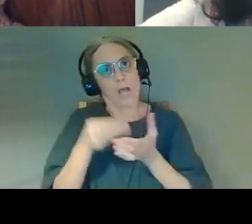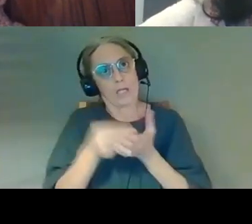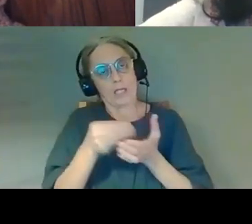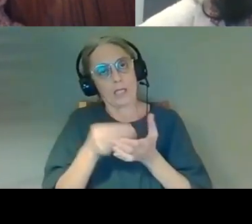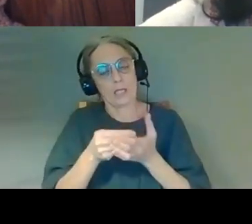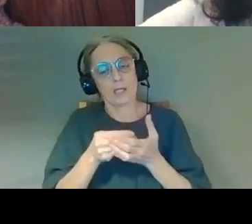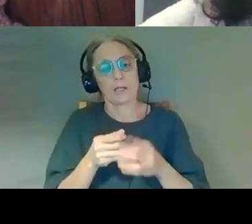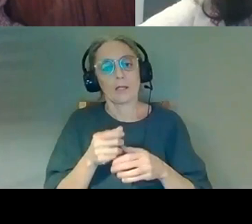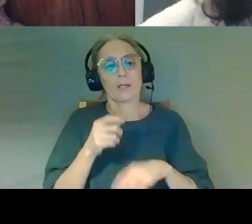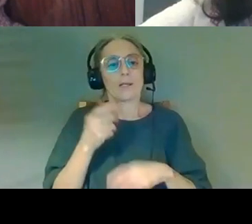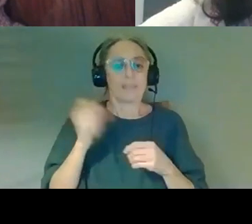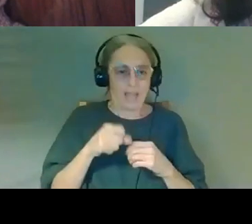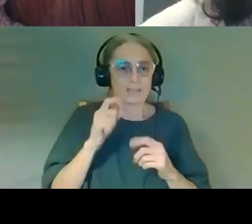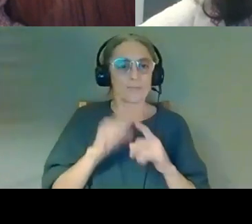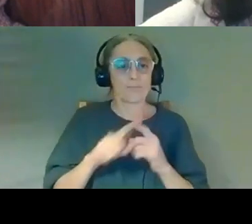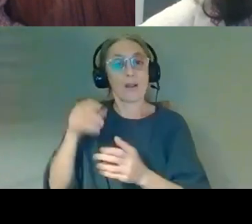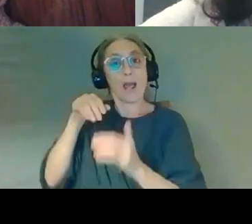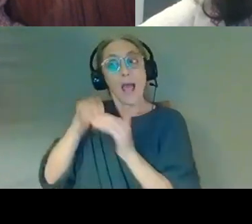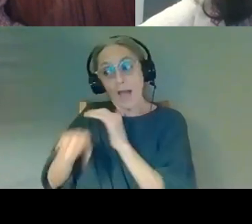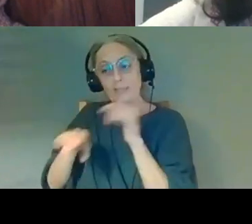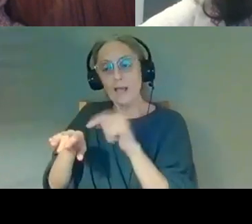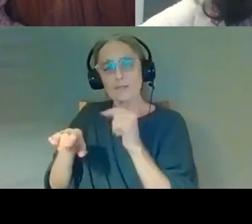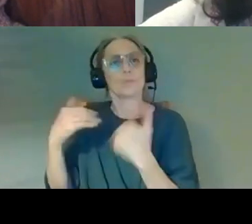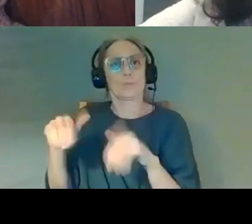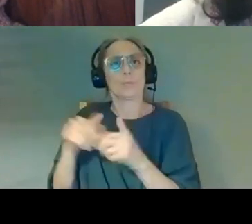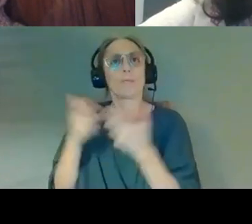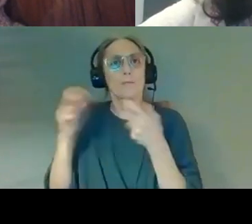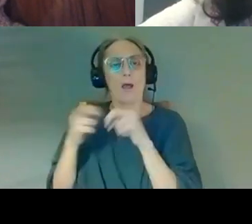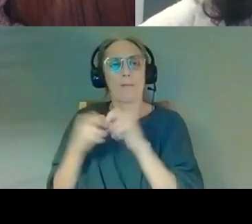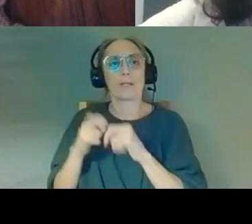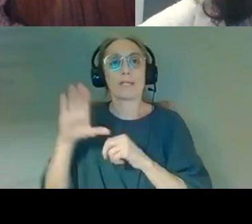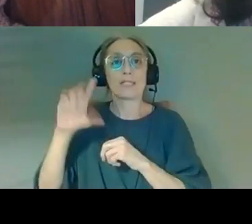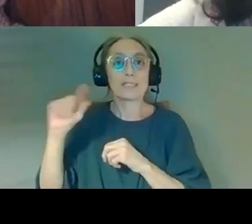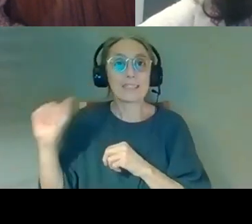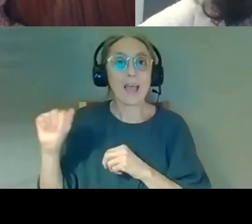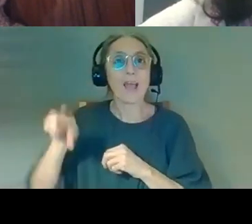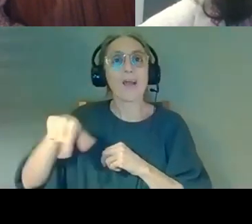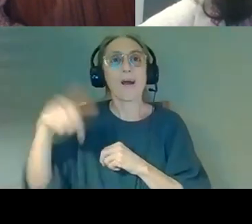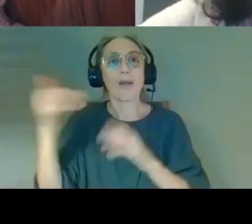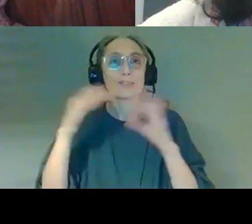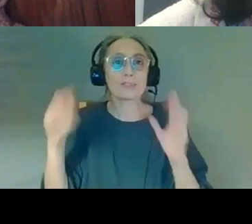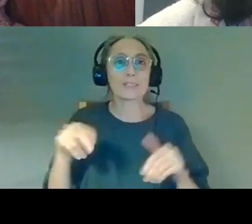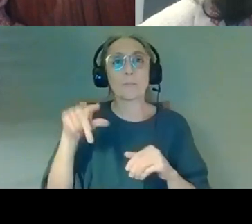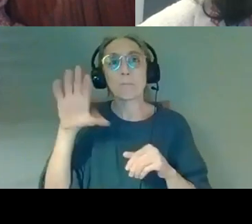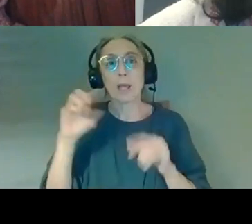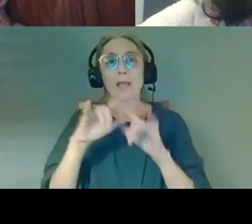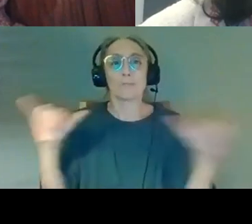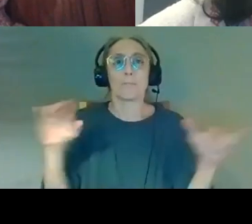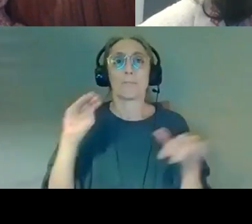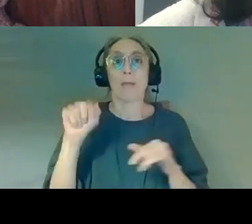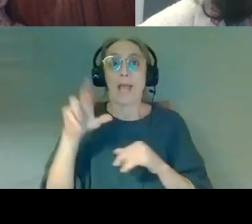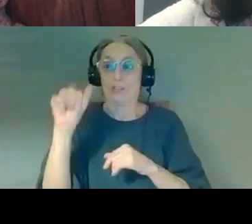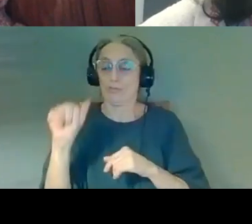problem, right? One of them, at least, that I see with CTA and some of the other public transportation systems. I mean, if you look at Metro, that's even like